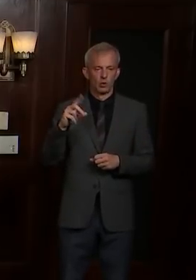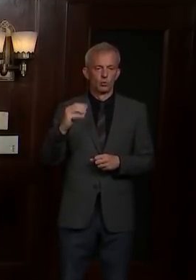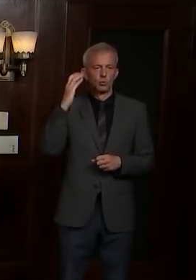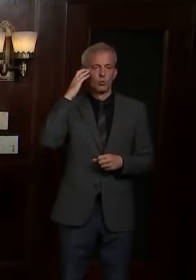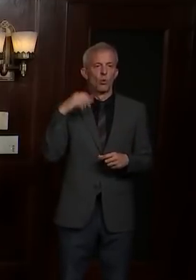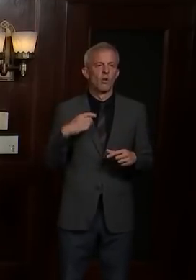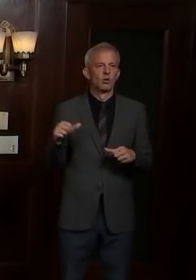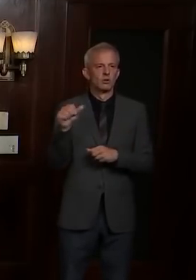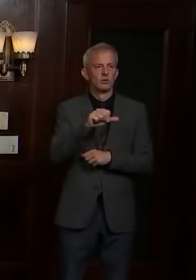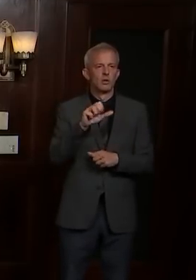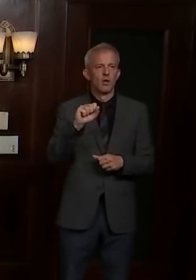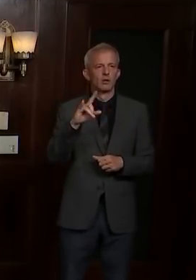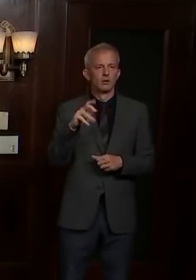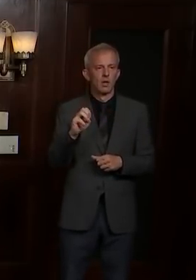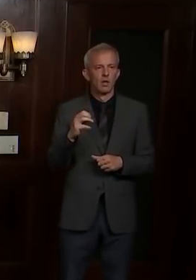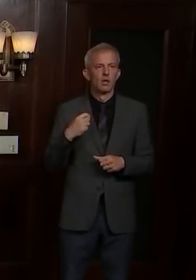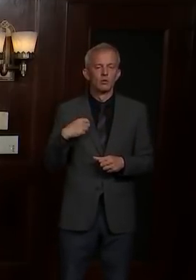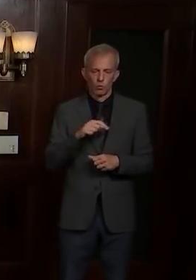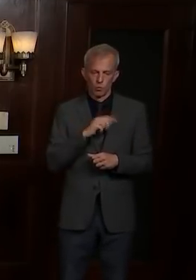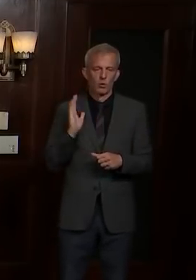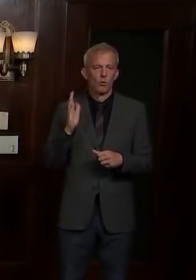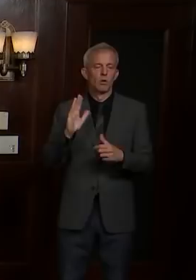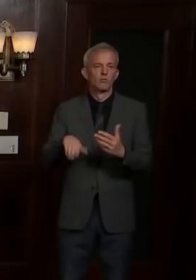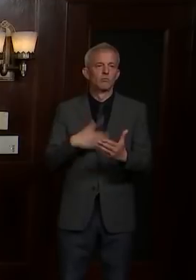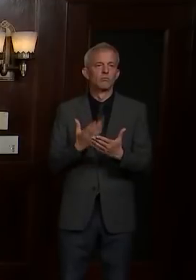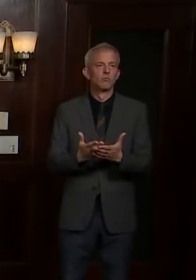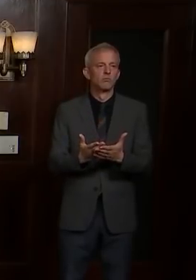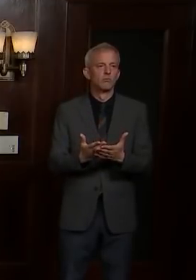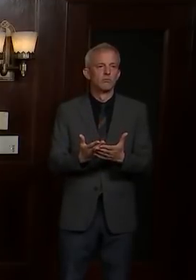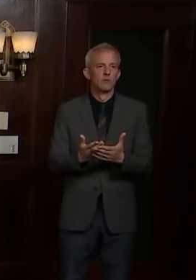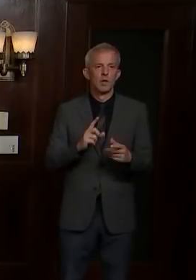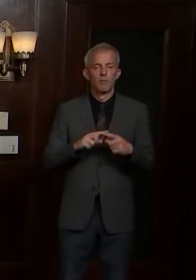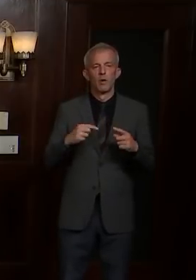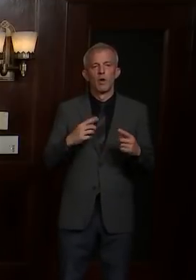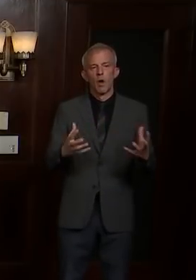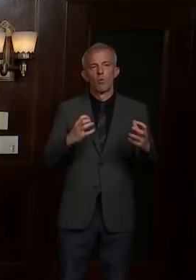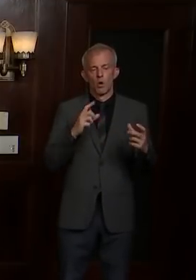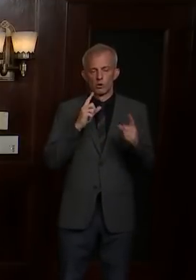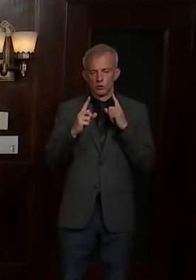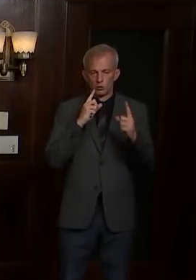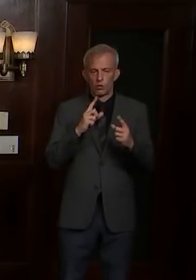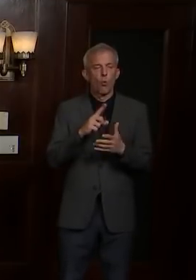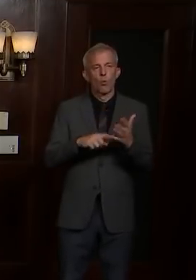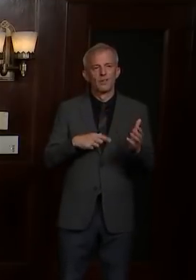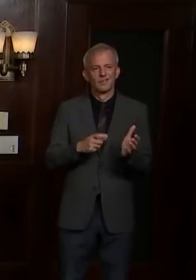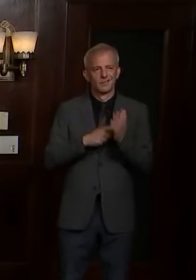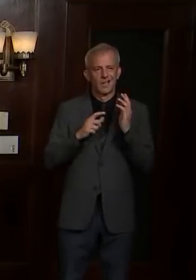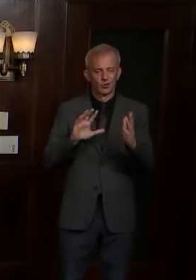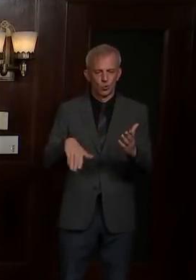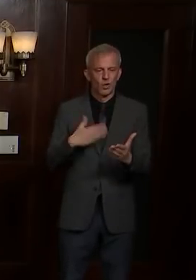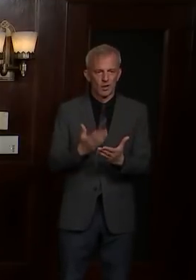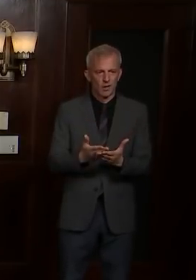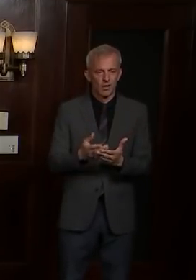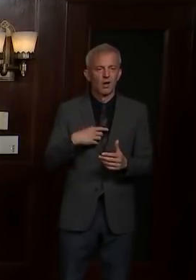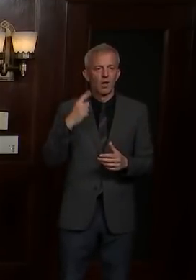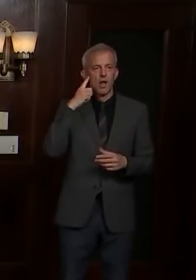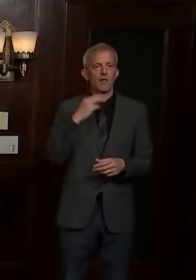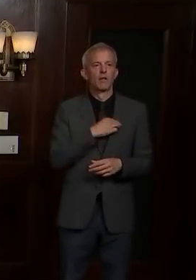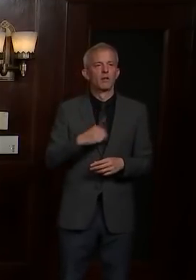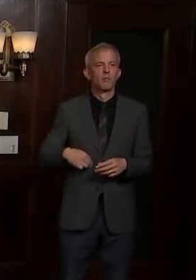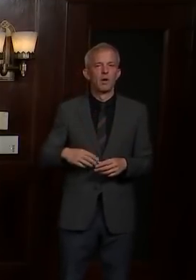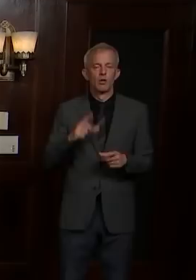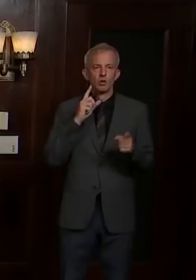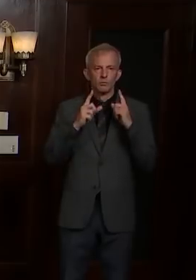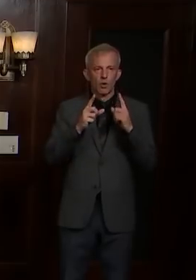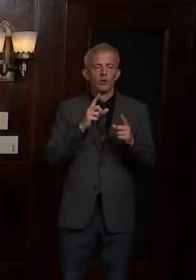there's another side that we're going to get to. But I do want to talk about what it's going to take to get to the other side, and I think the mayor spoke